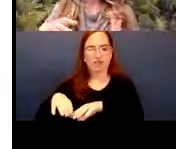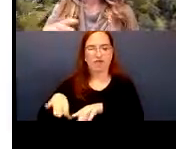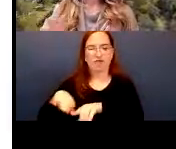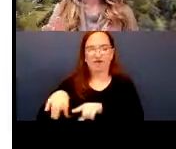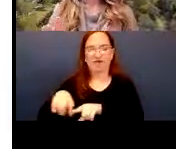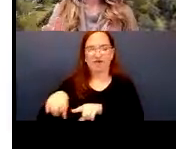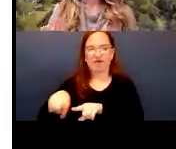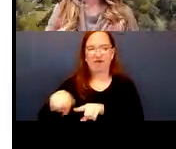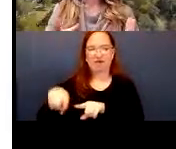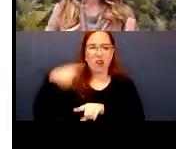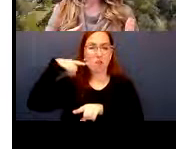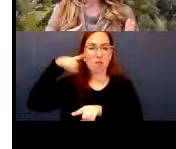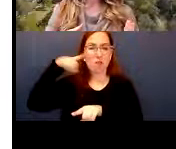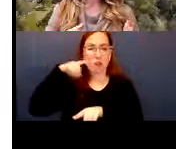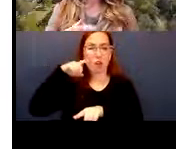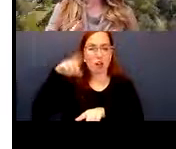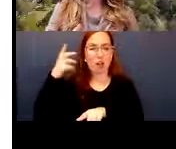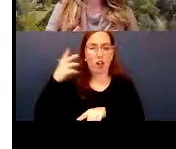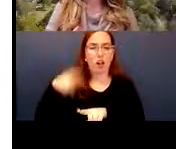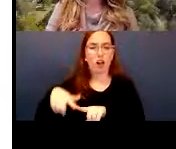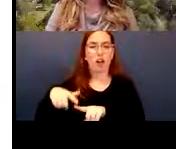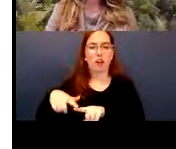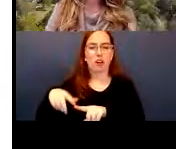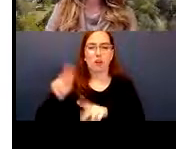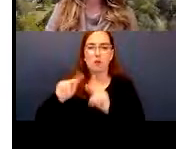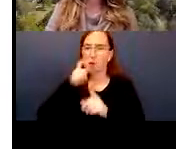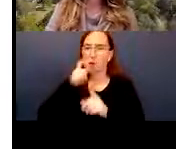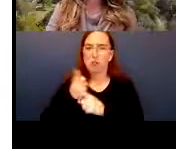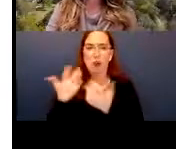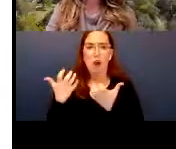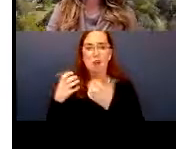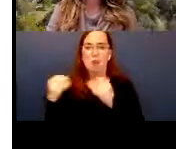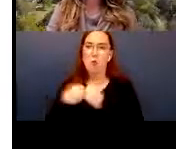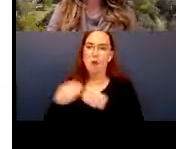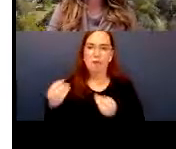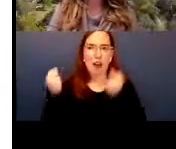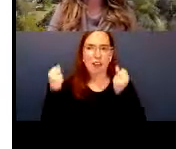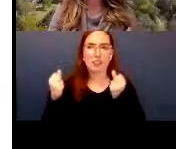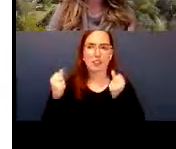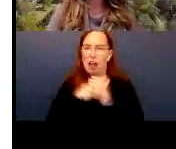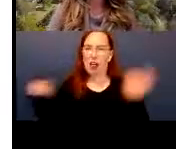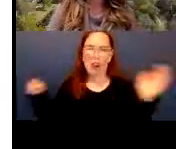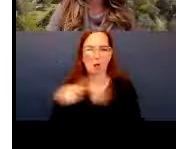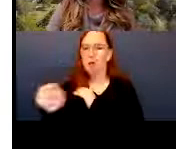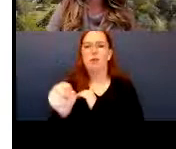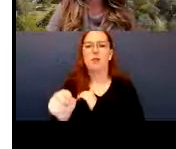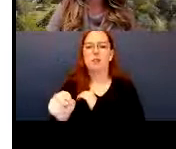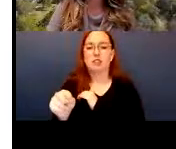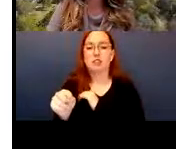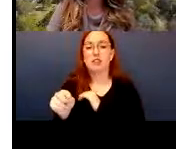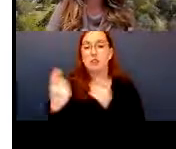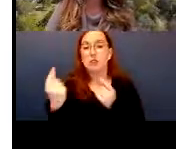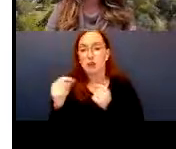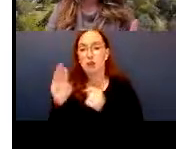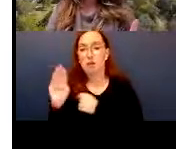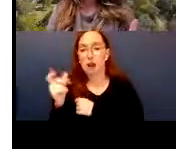that those who want to go faster on their bike to get to their destinations could potentially peel off of the Butler Hike and